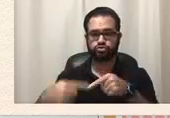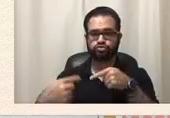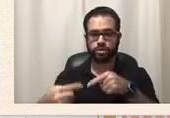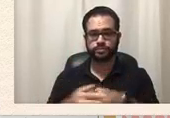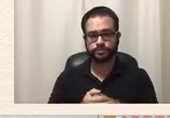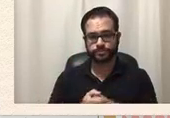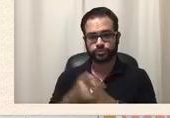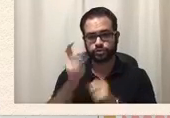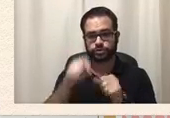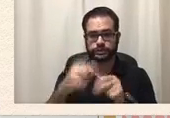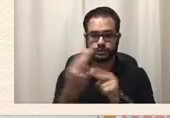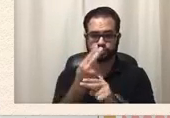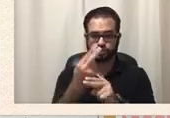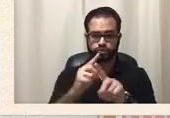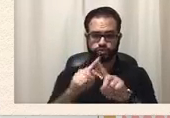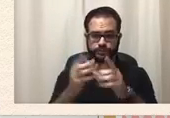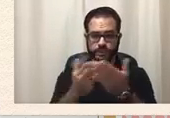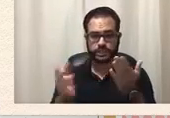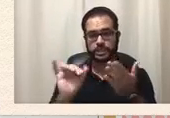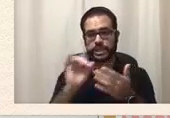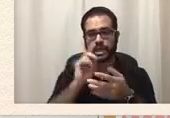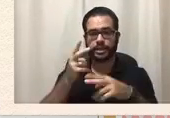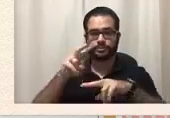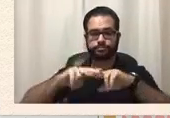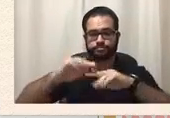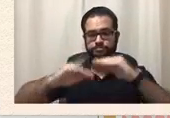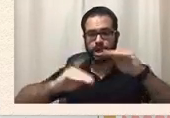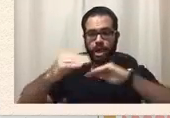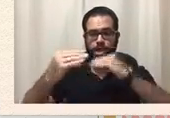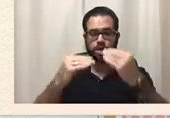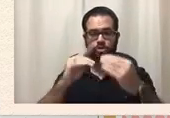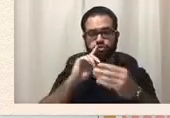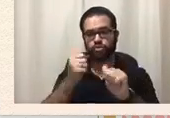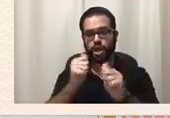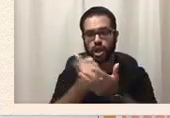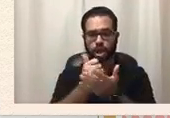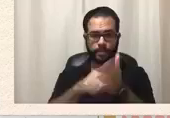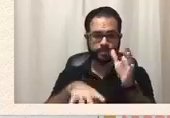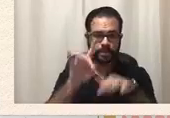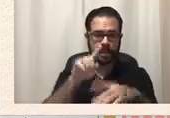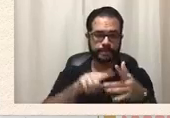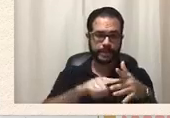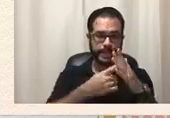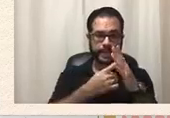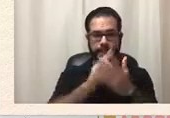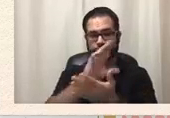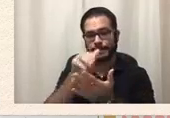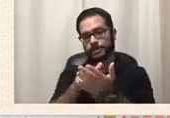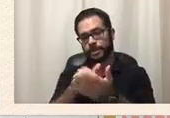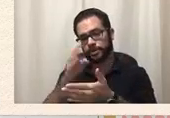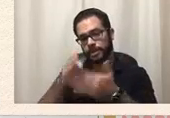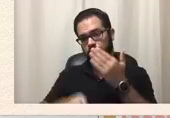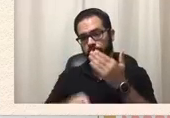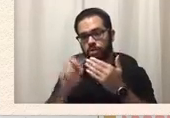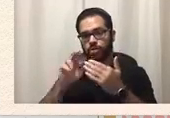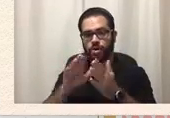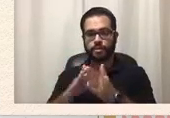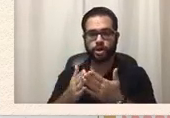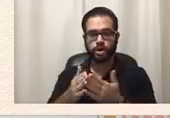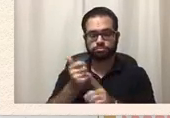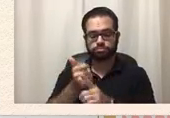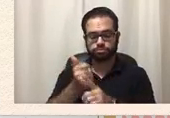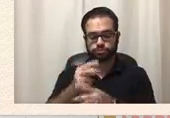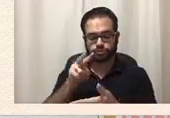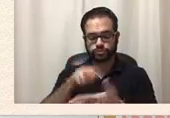puzzle pieces to help you identify the beginning, middle, and end of a read aloud, a book that your child is reading independently. You can eventually